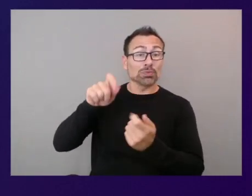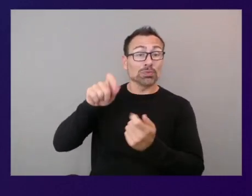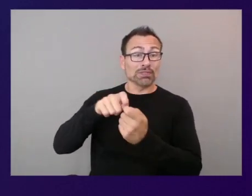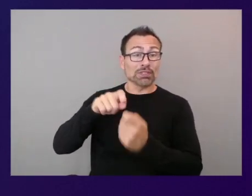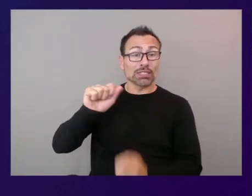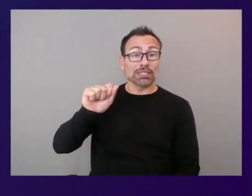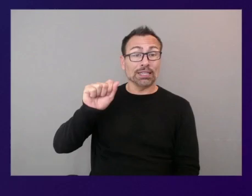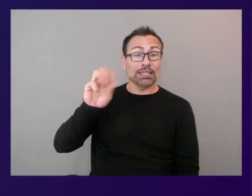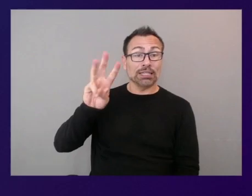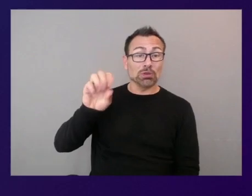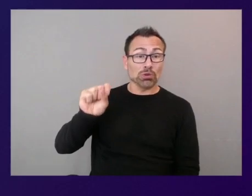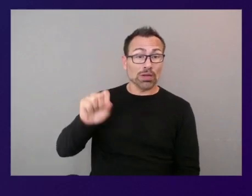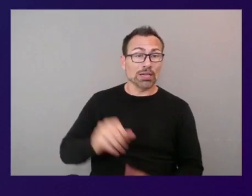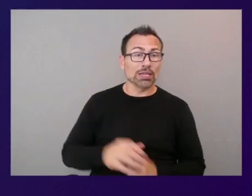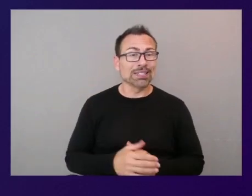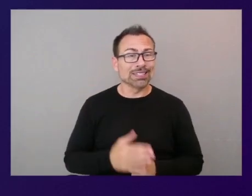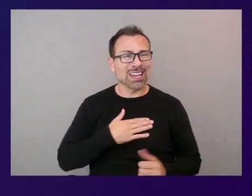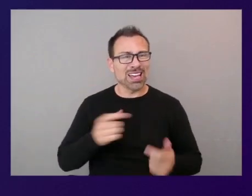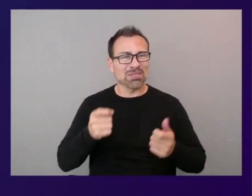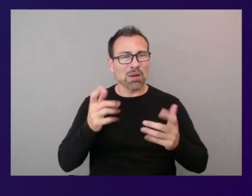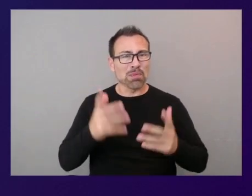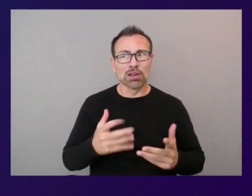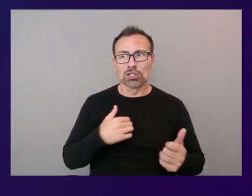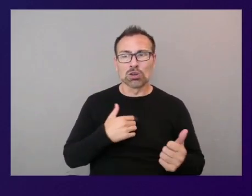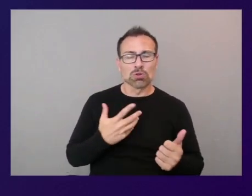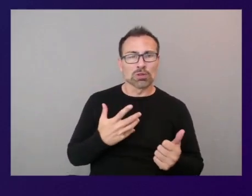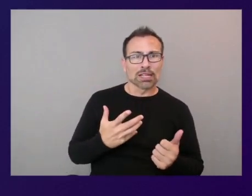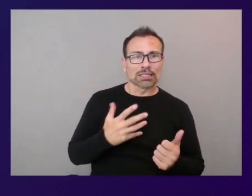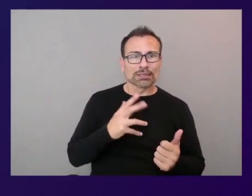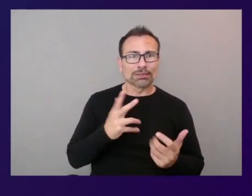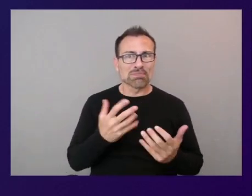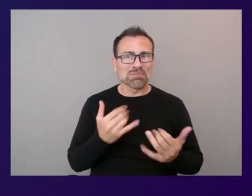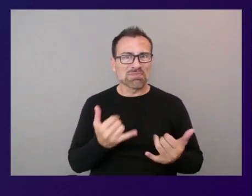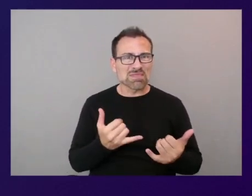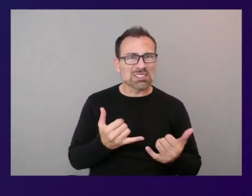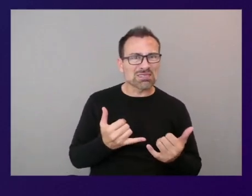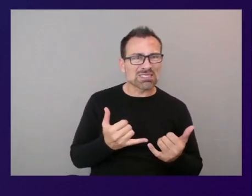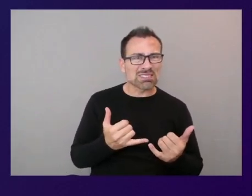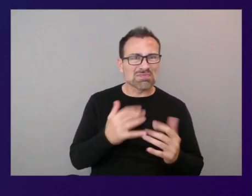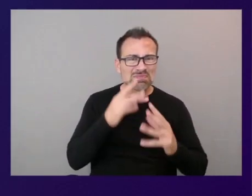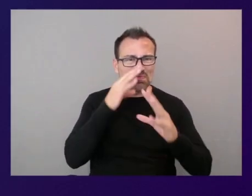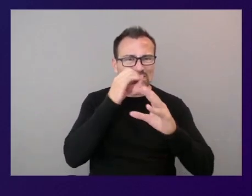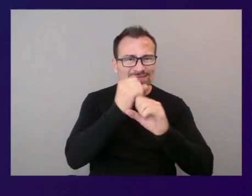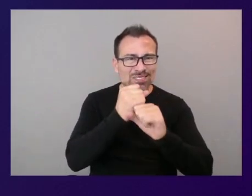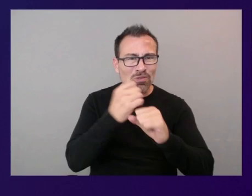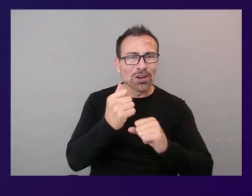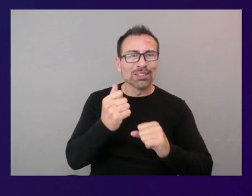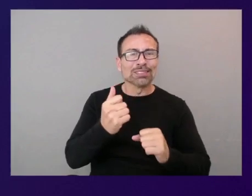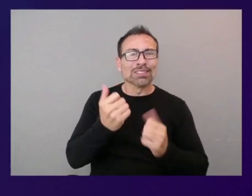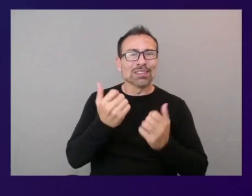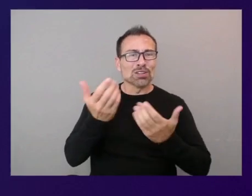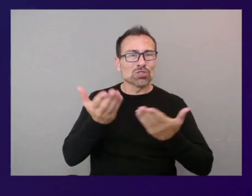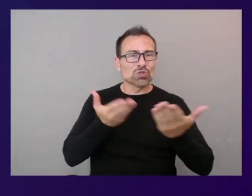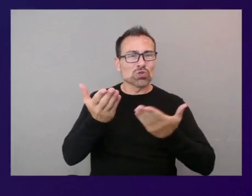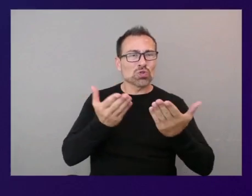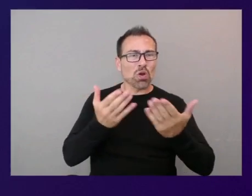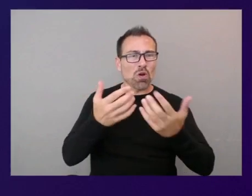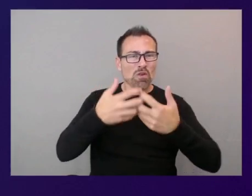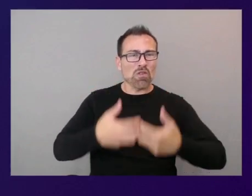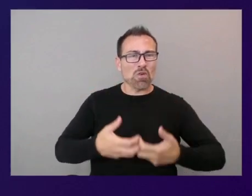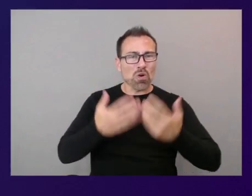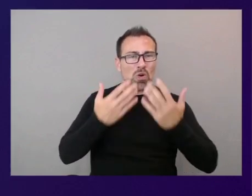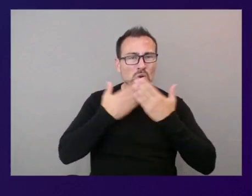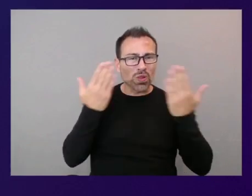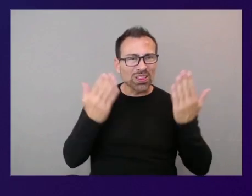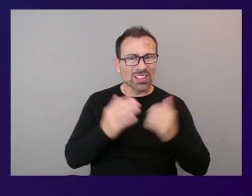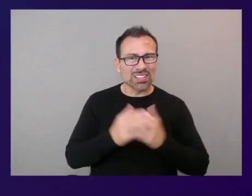into this new thing called serverless. And I saw what he was working on and just immediately fell in love. I